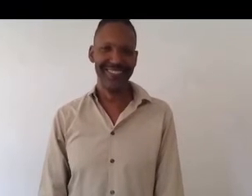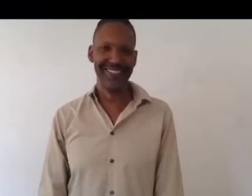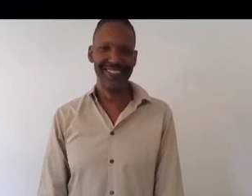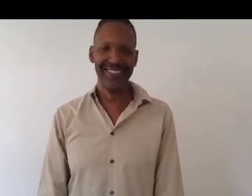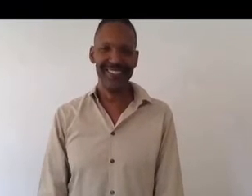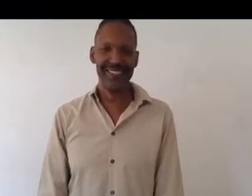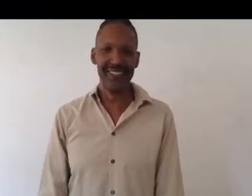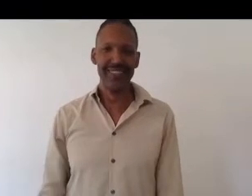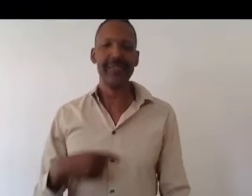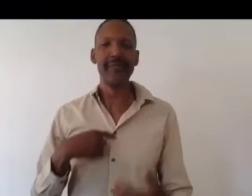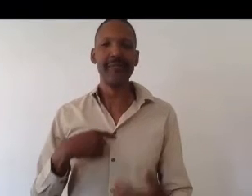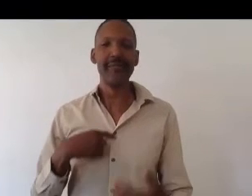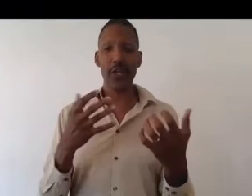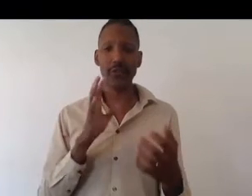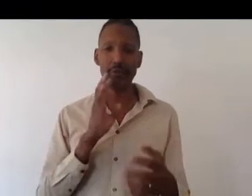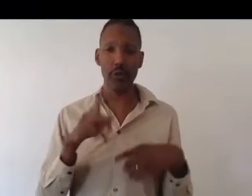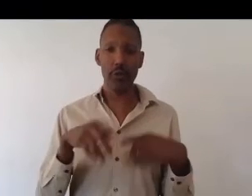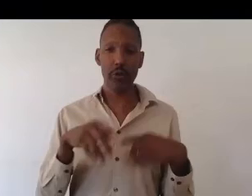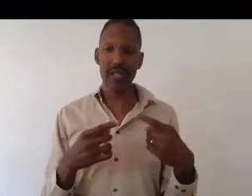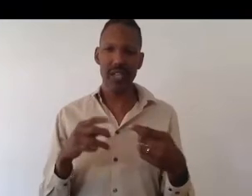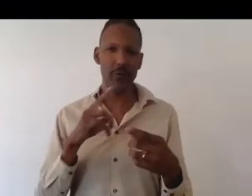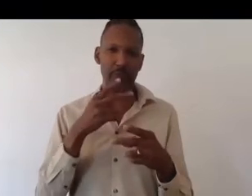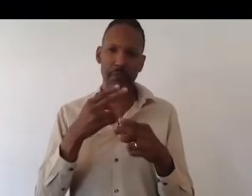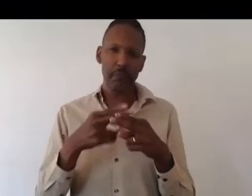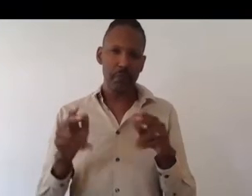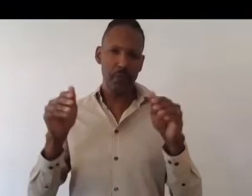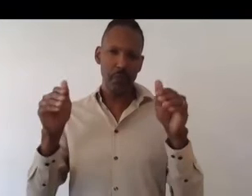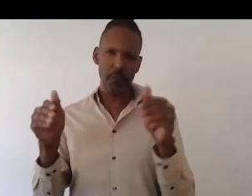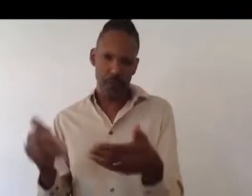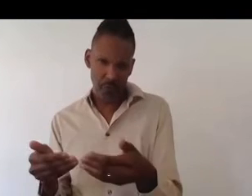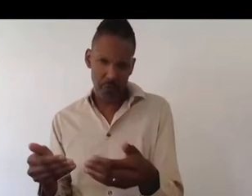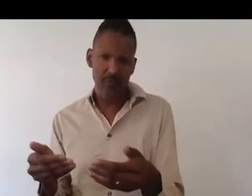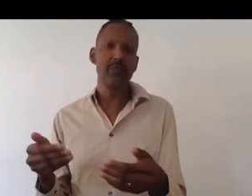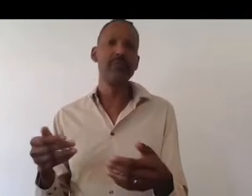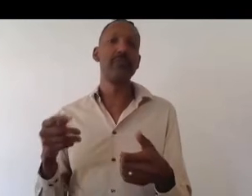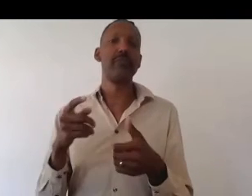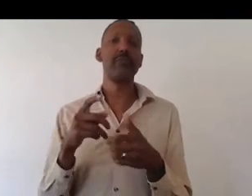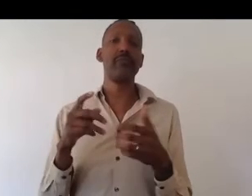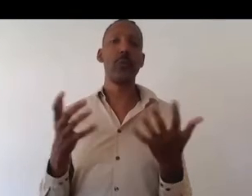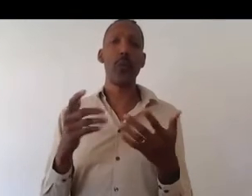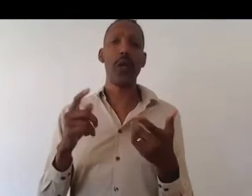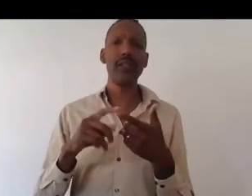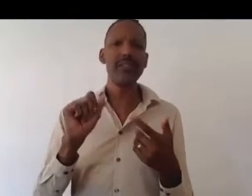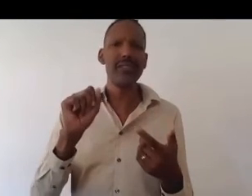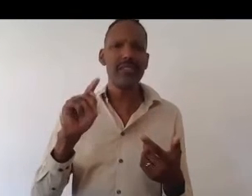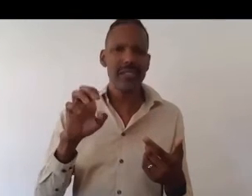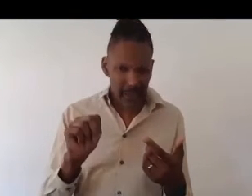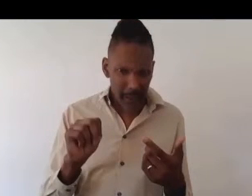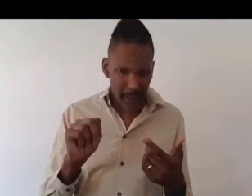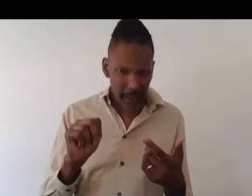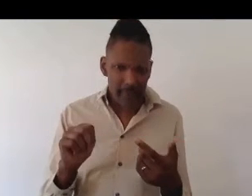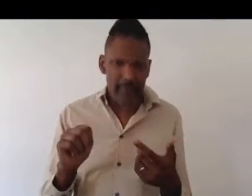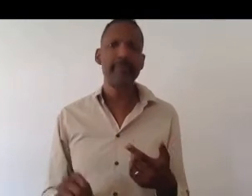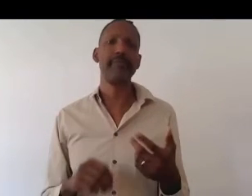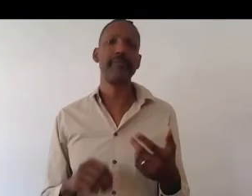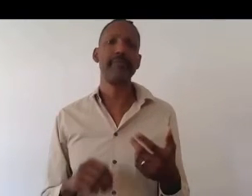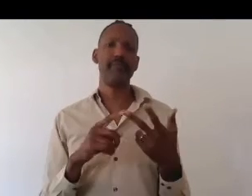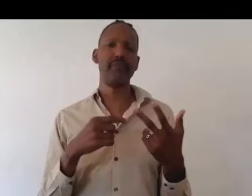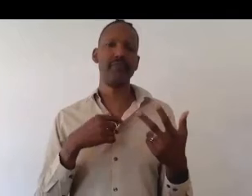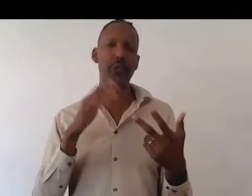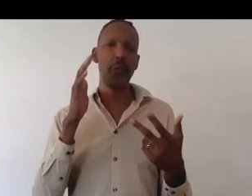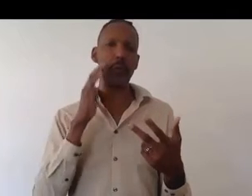I will provide a brief introduction, talk about what is STEM, and then we'll dive into 3